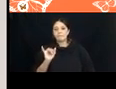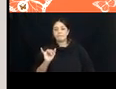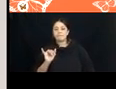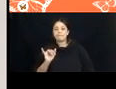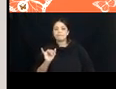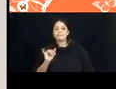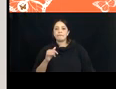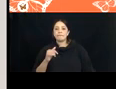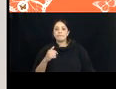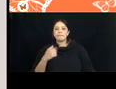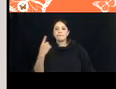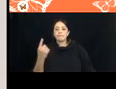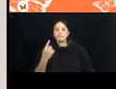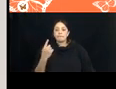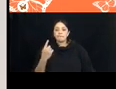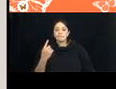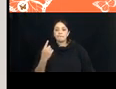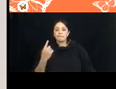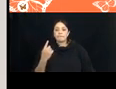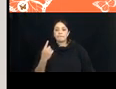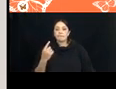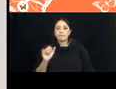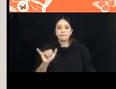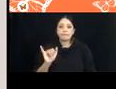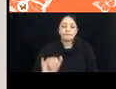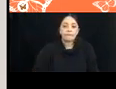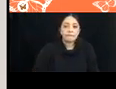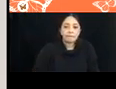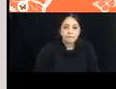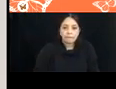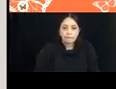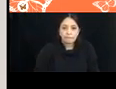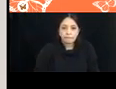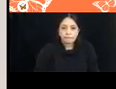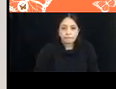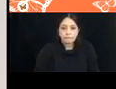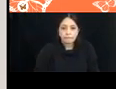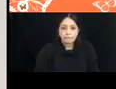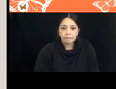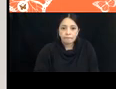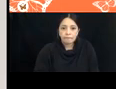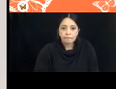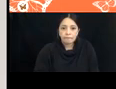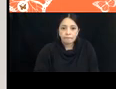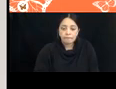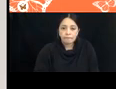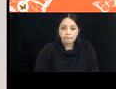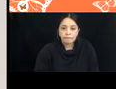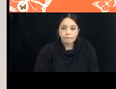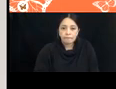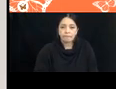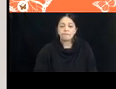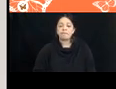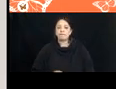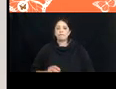It has always been used to create dynamics that separate us, to keep us quiet, to keep the ball of white and